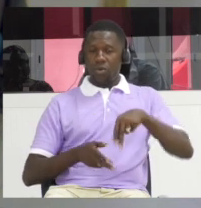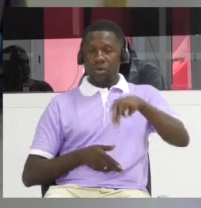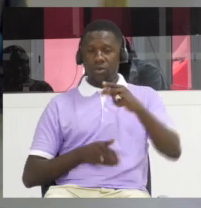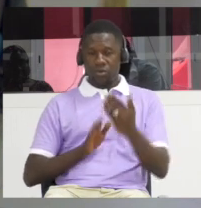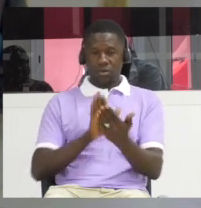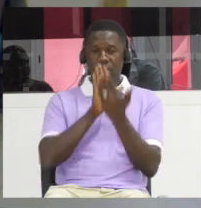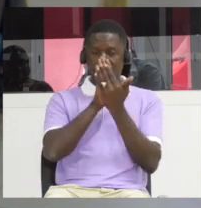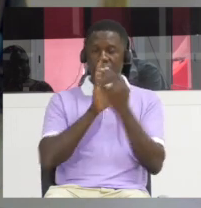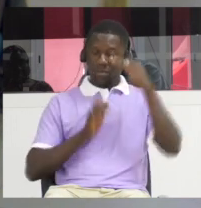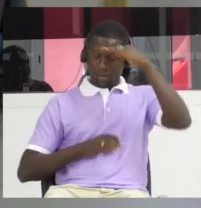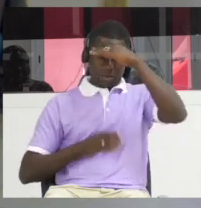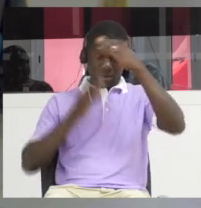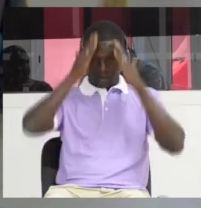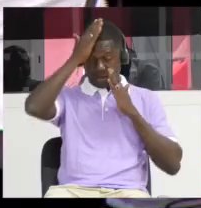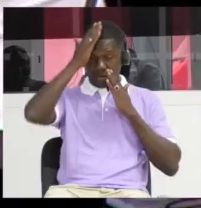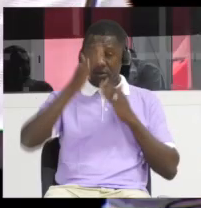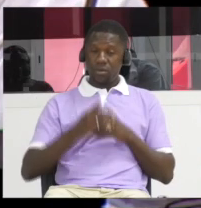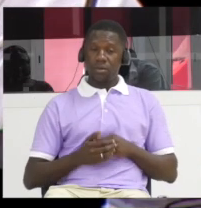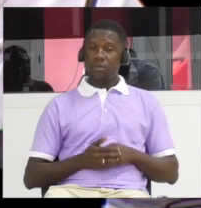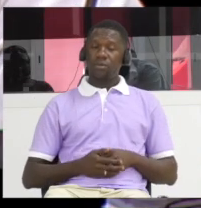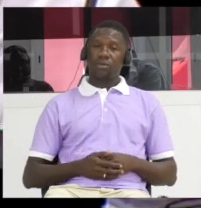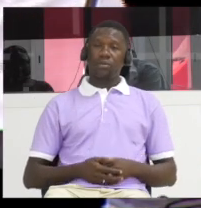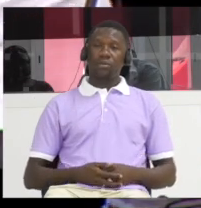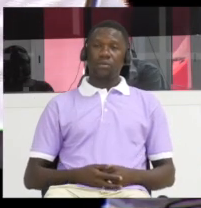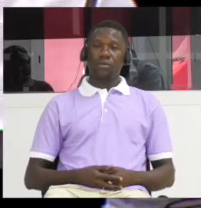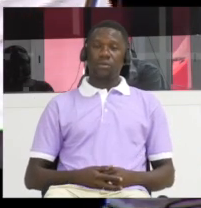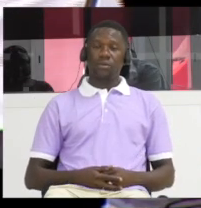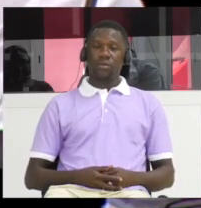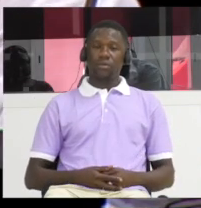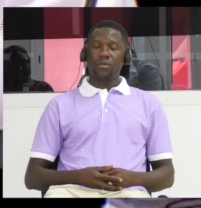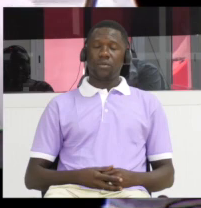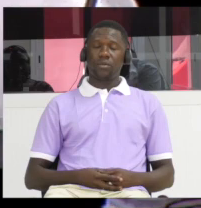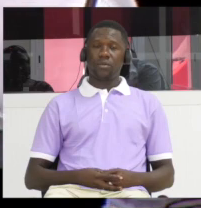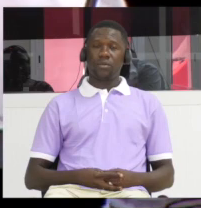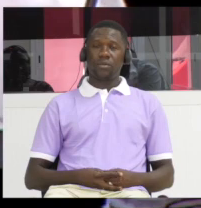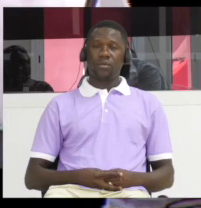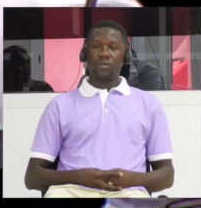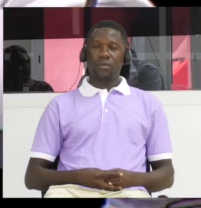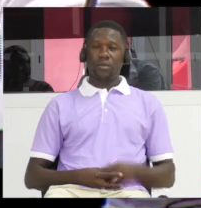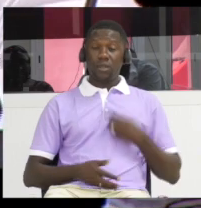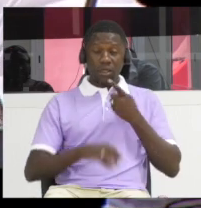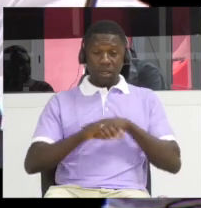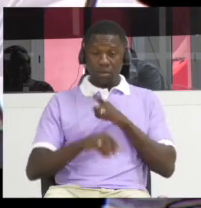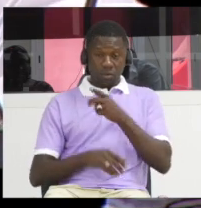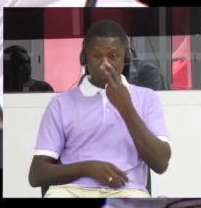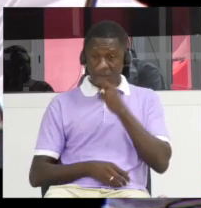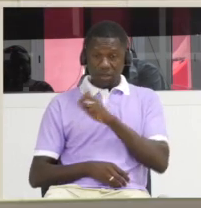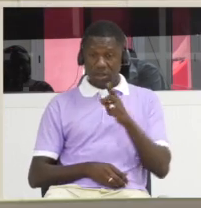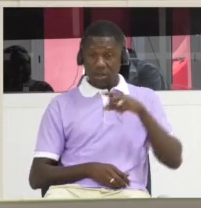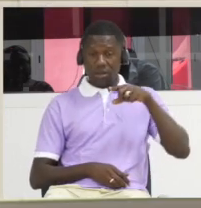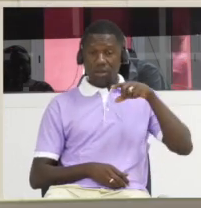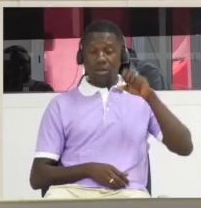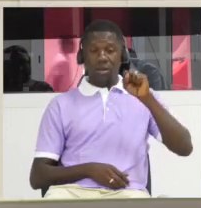guys who are the military, the soldiers walking towards coming in, That point, you did not see Pasala Jai?